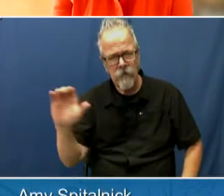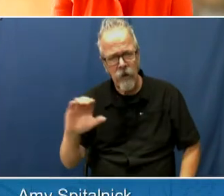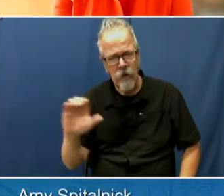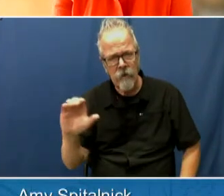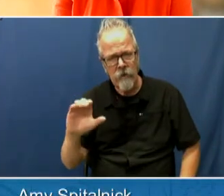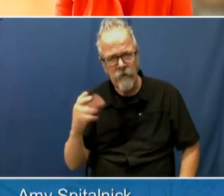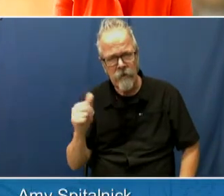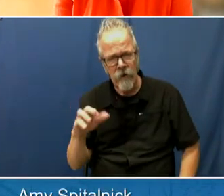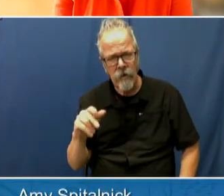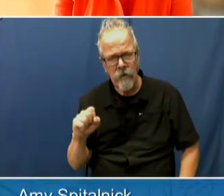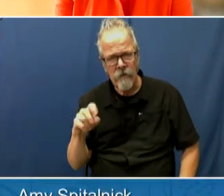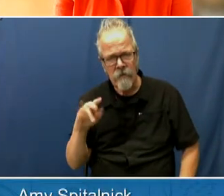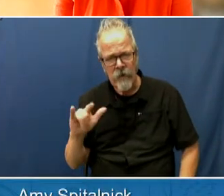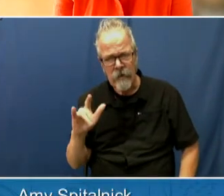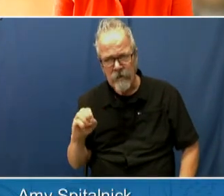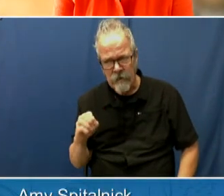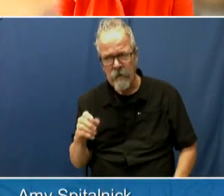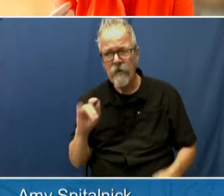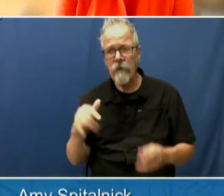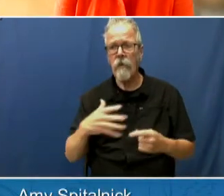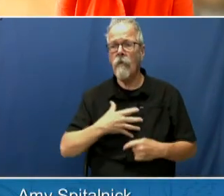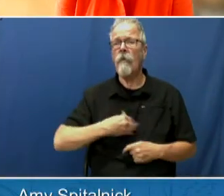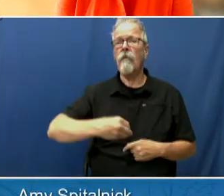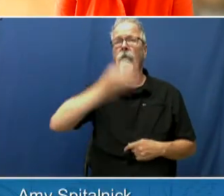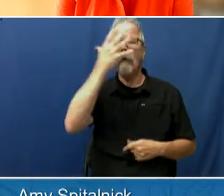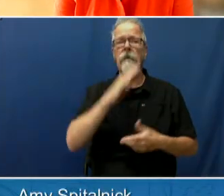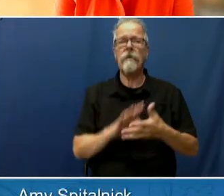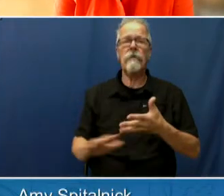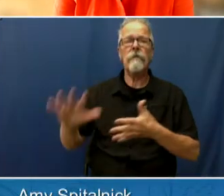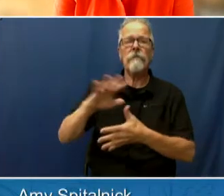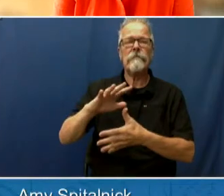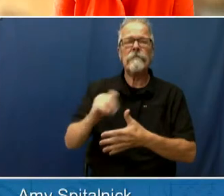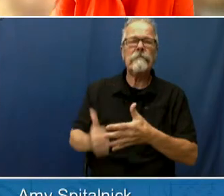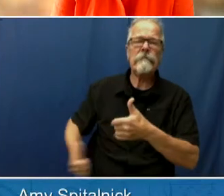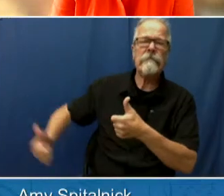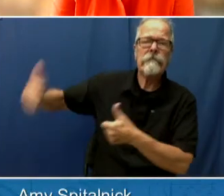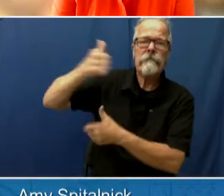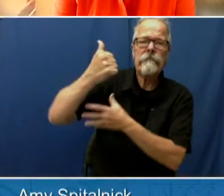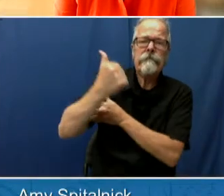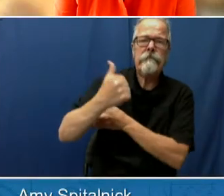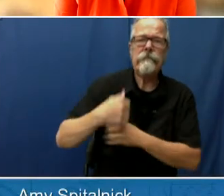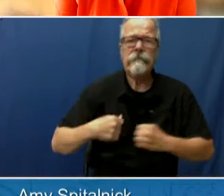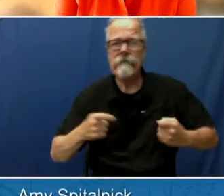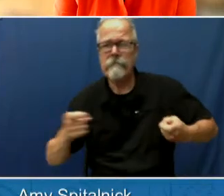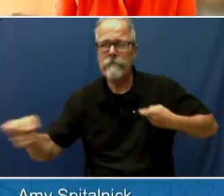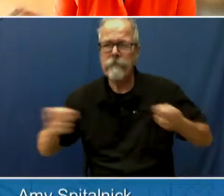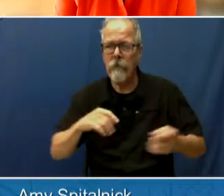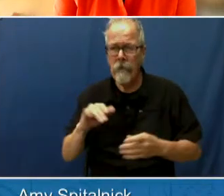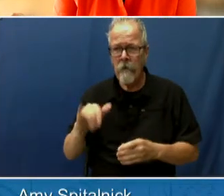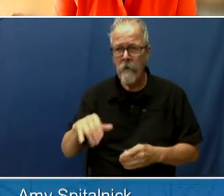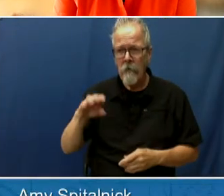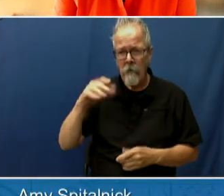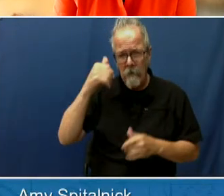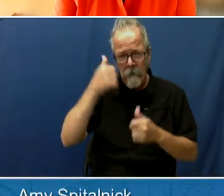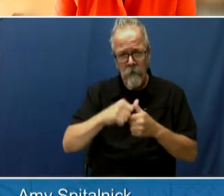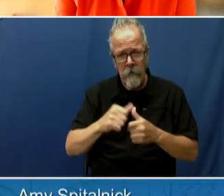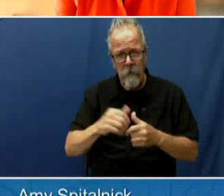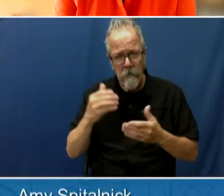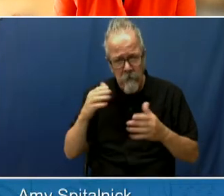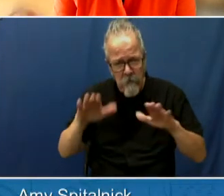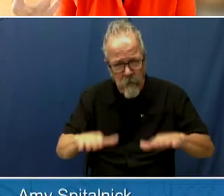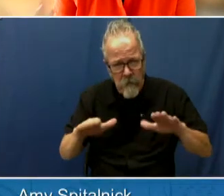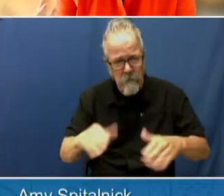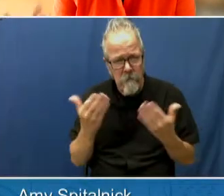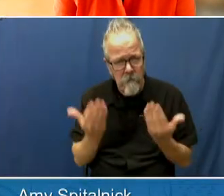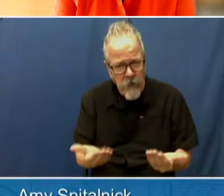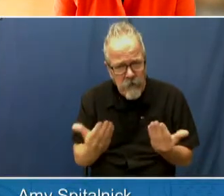Muslims in Christchurch 2 years ago donated to two of the Charlottesville leaders and painted onto his gun a white power symbol that had been popularized